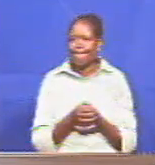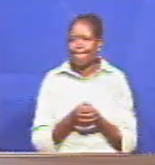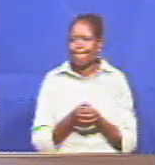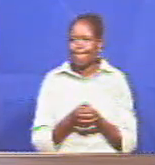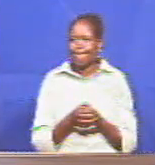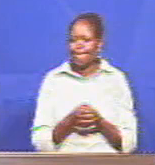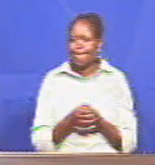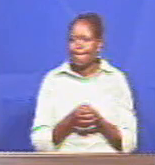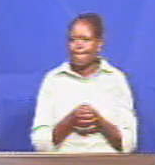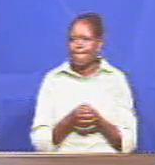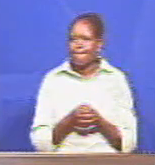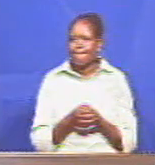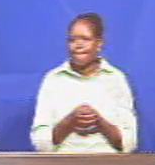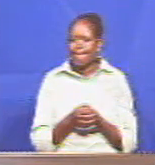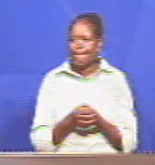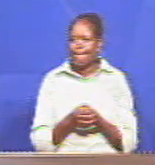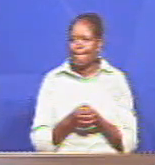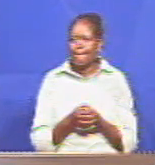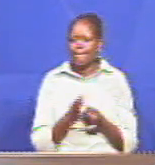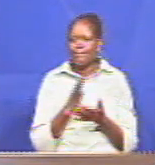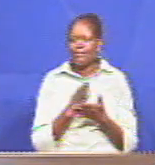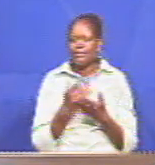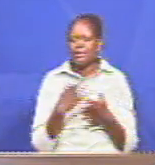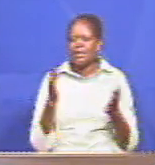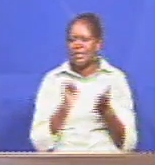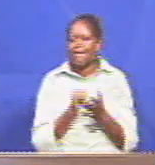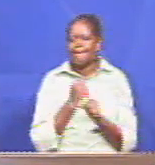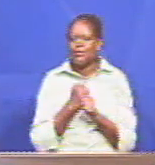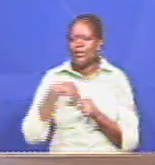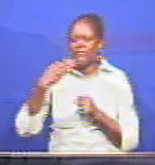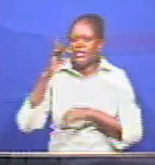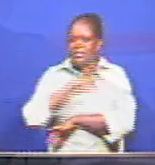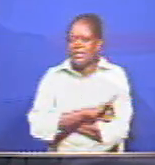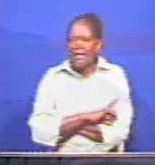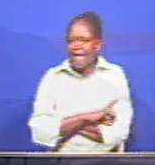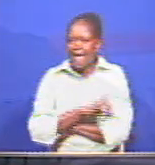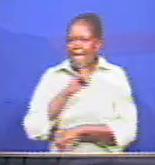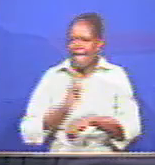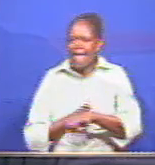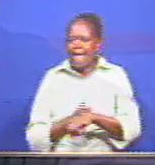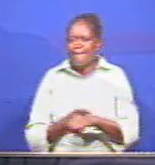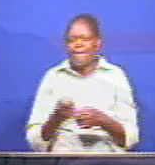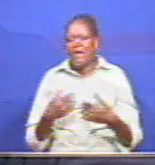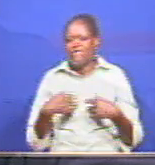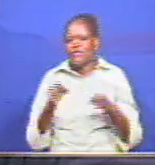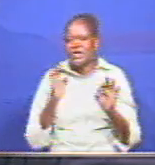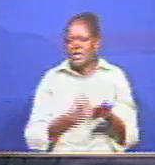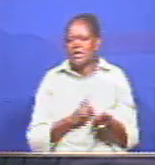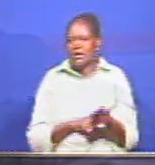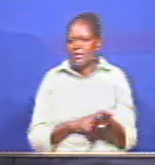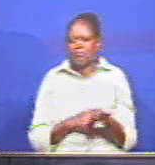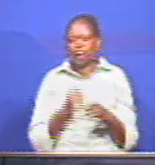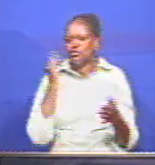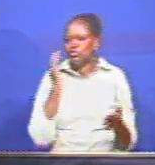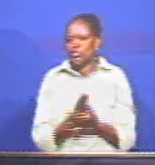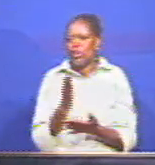yes. you're free. Okay. It is something which I'm doing every day, mm-hmm. yes. When I have a free time, mm-hmm. Definitely